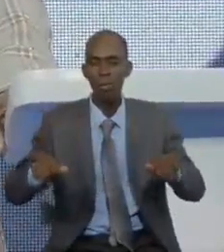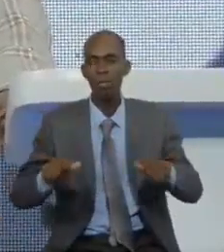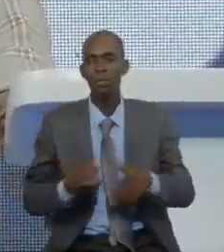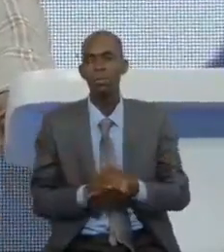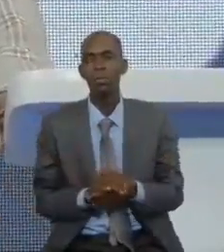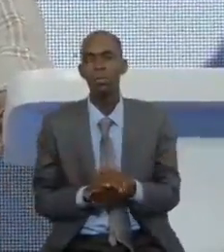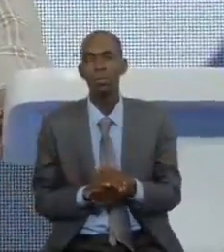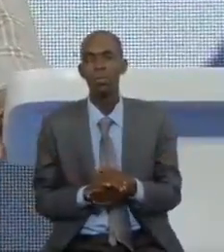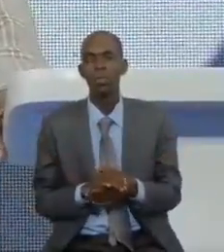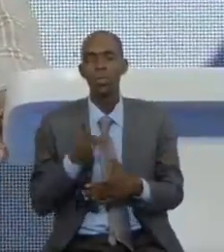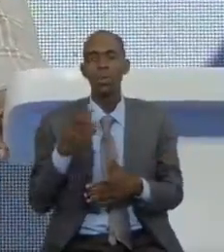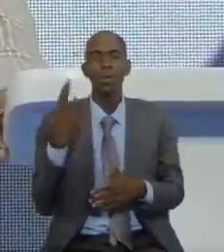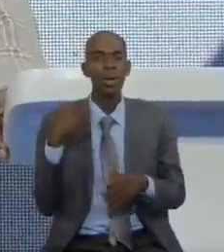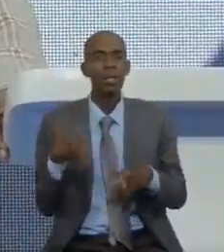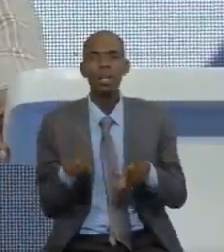You are like straw.